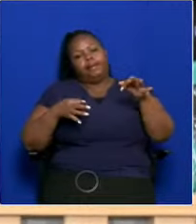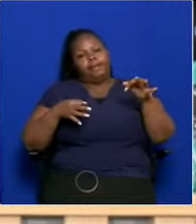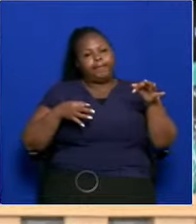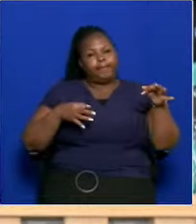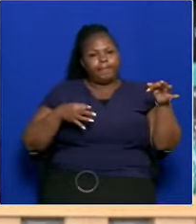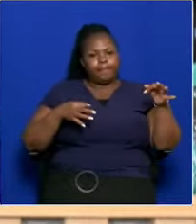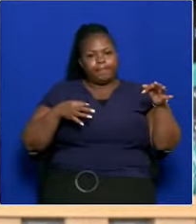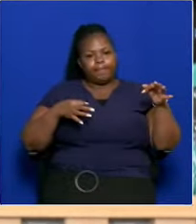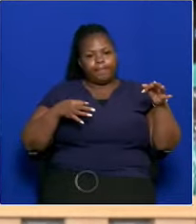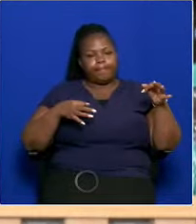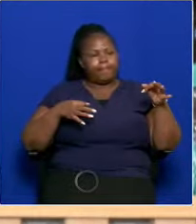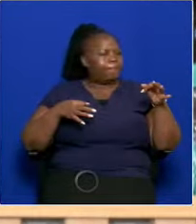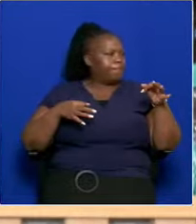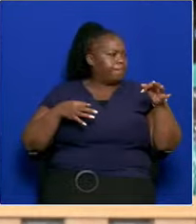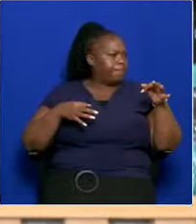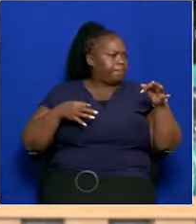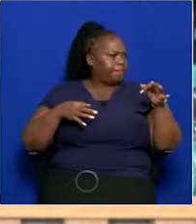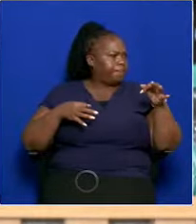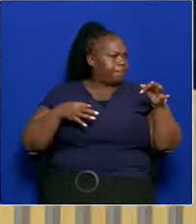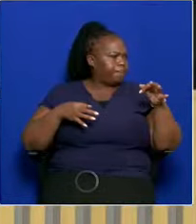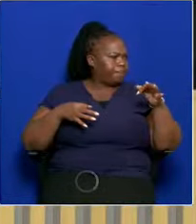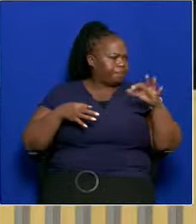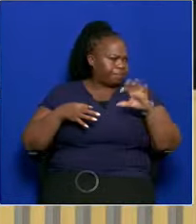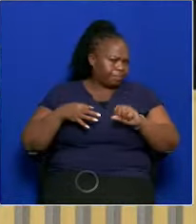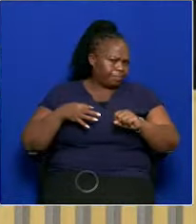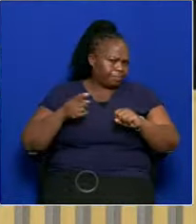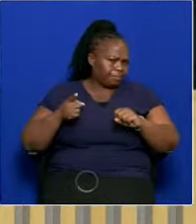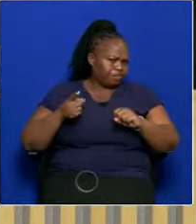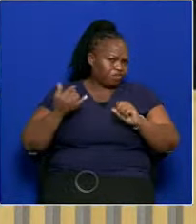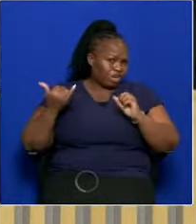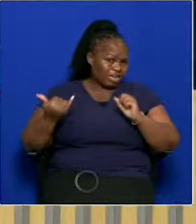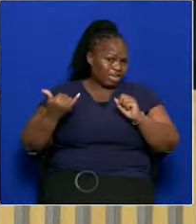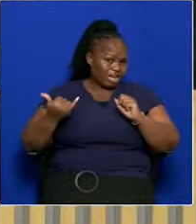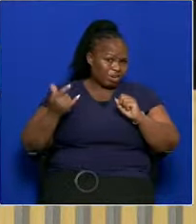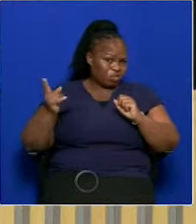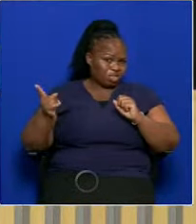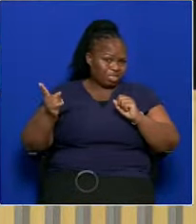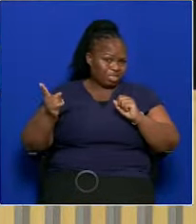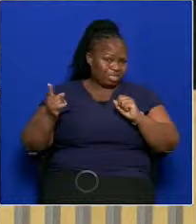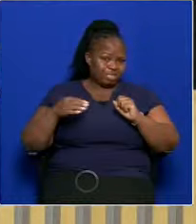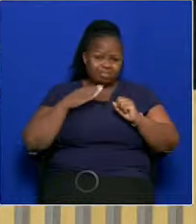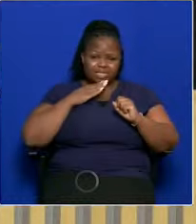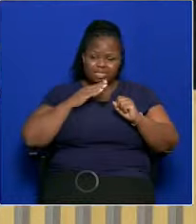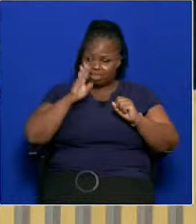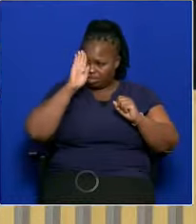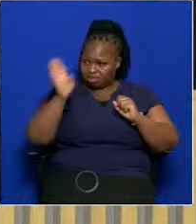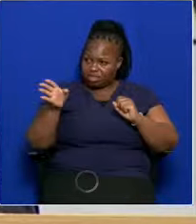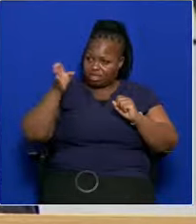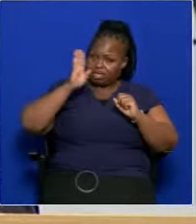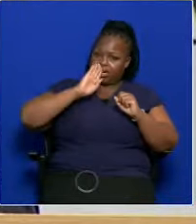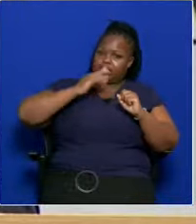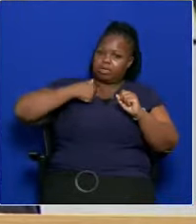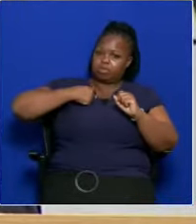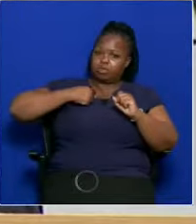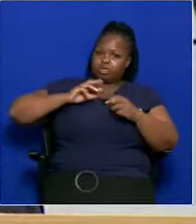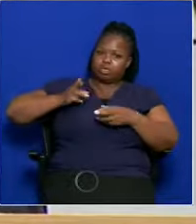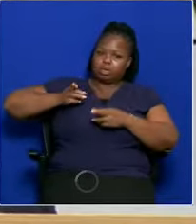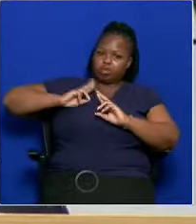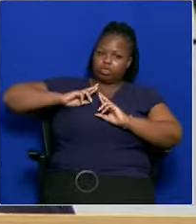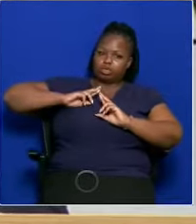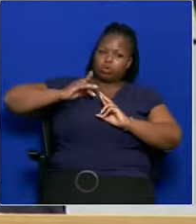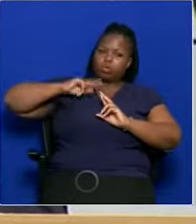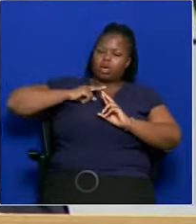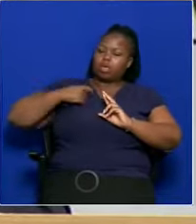Can I just ask, General, at this stage, is he your direct report when he sends you a message like